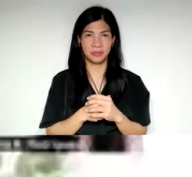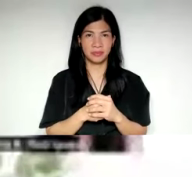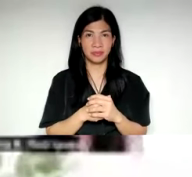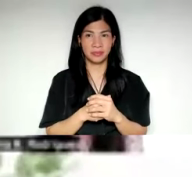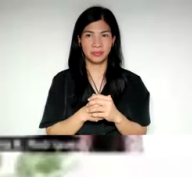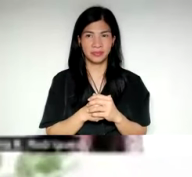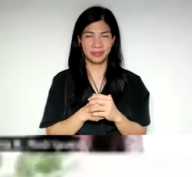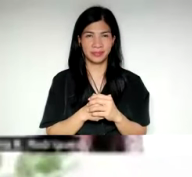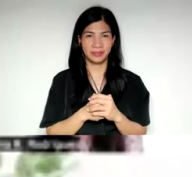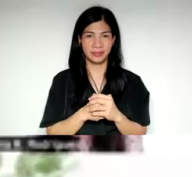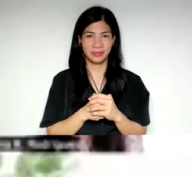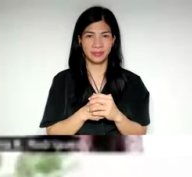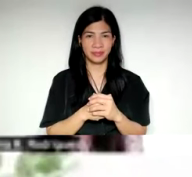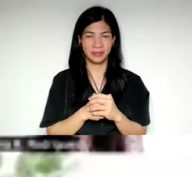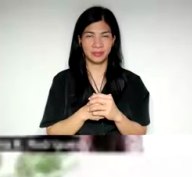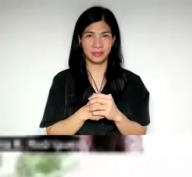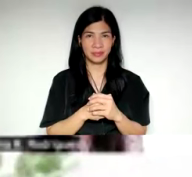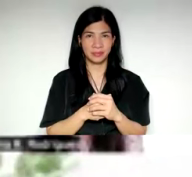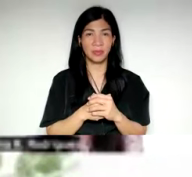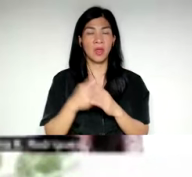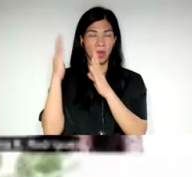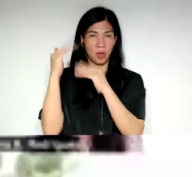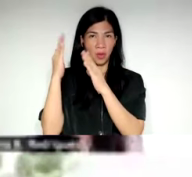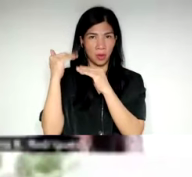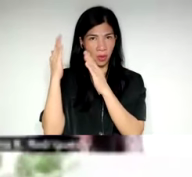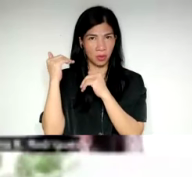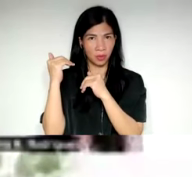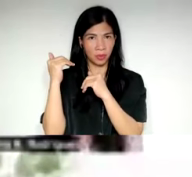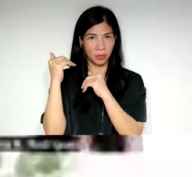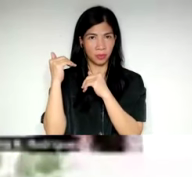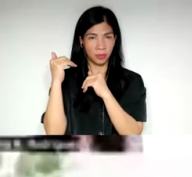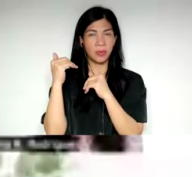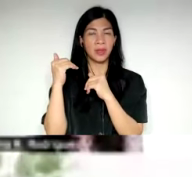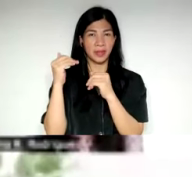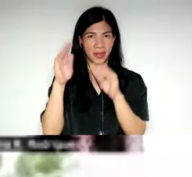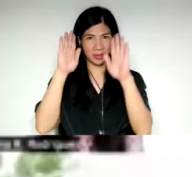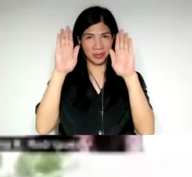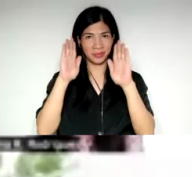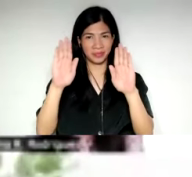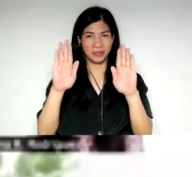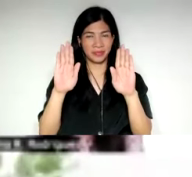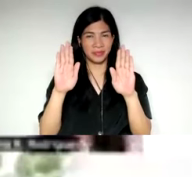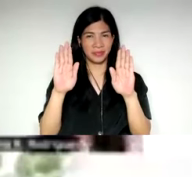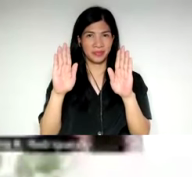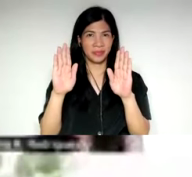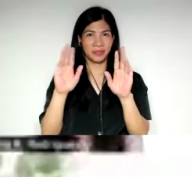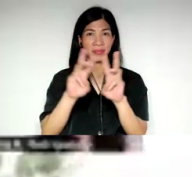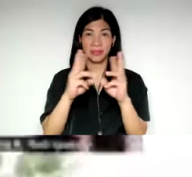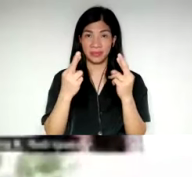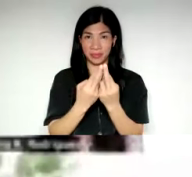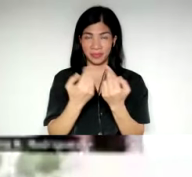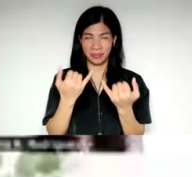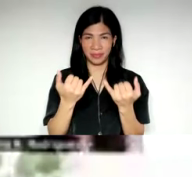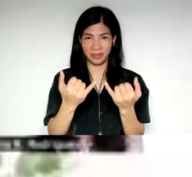safe place to drive discussion and insights from different community sectors and experience to achieve a more